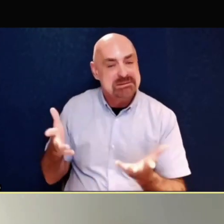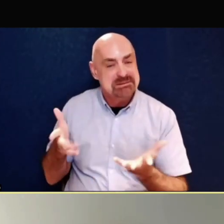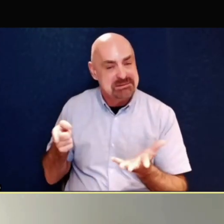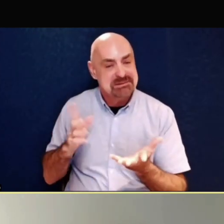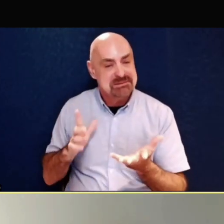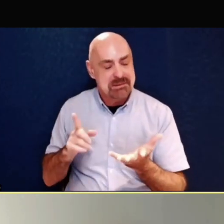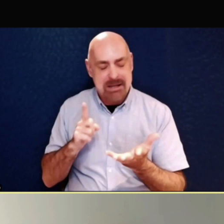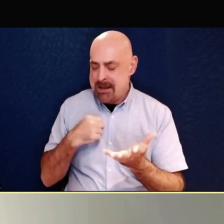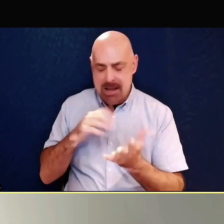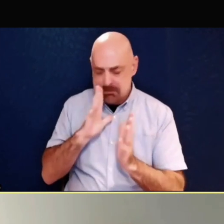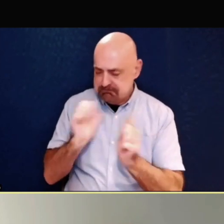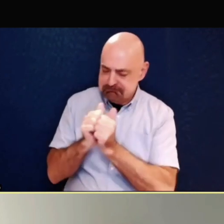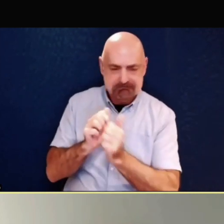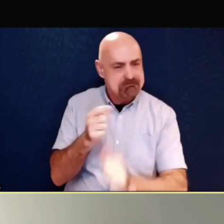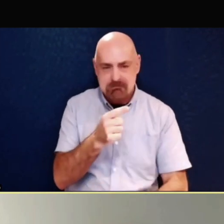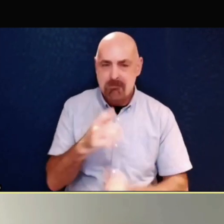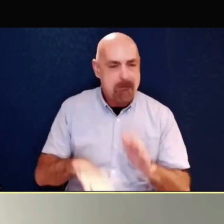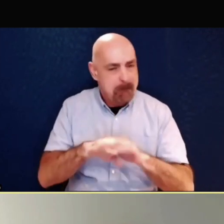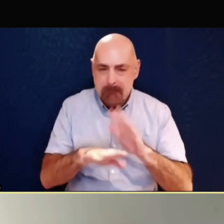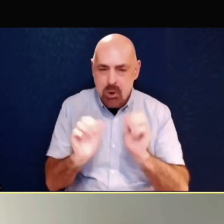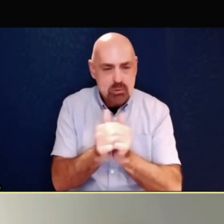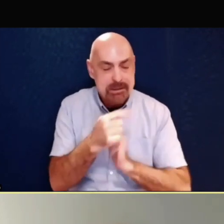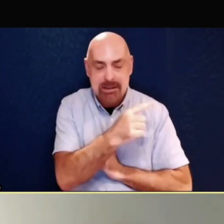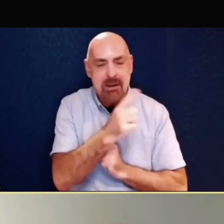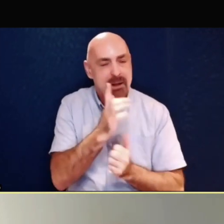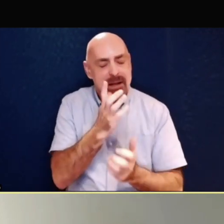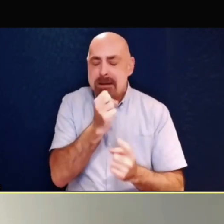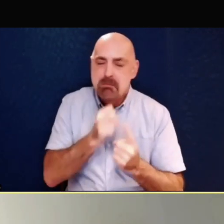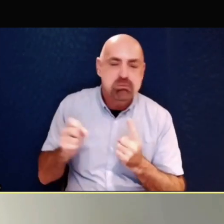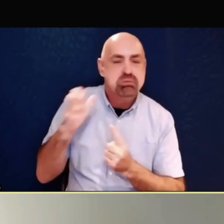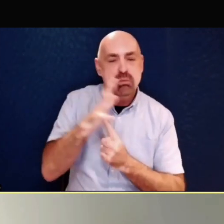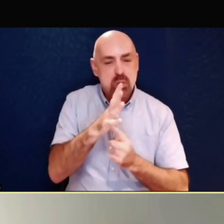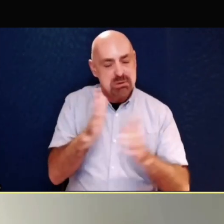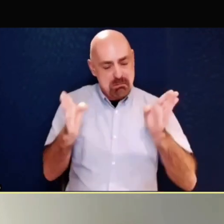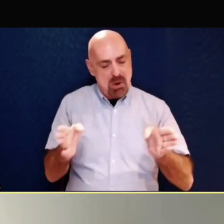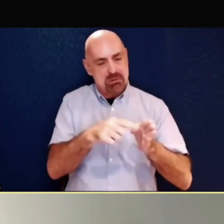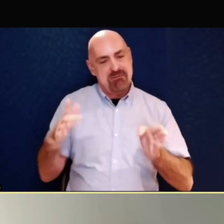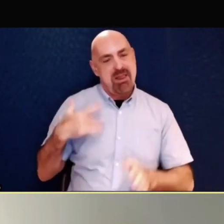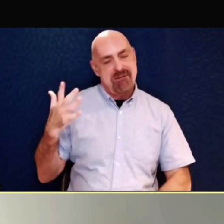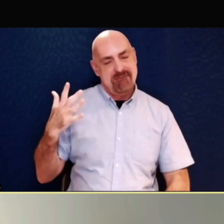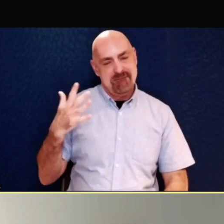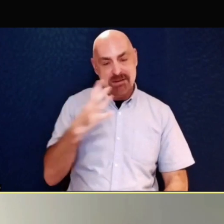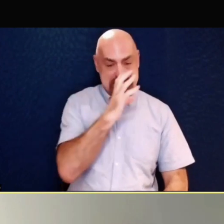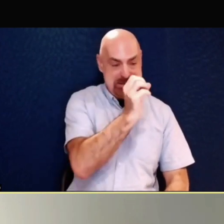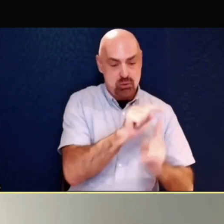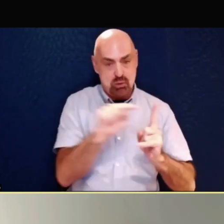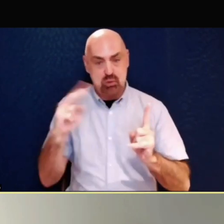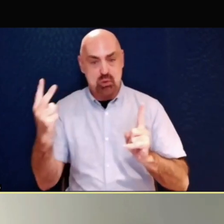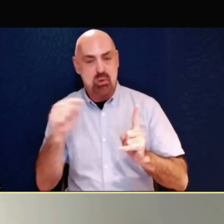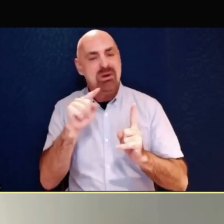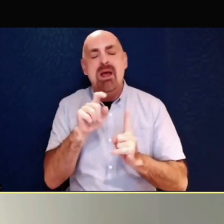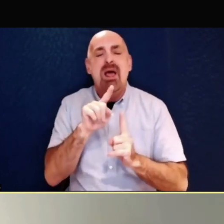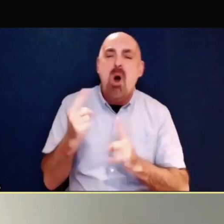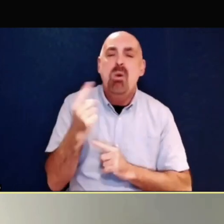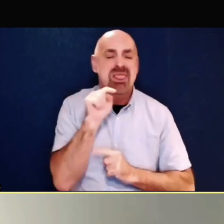I absolutely sign up to. It's a really, really important period of life. It's not the only important period of life and development, but it's a really, really